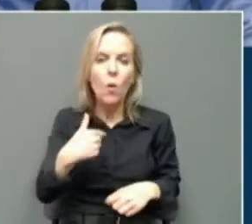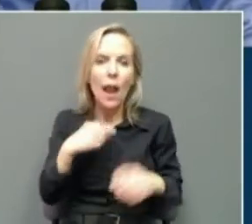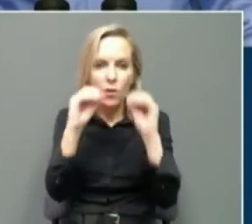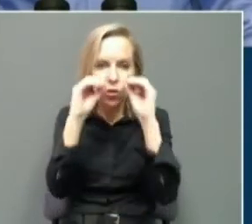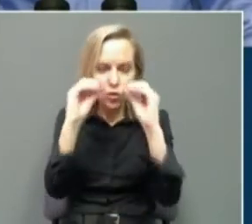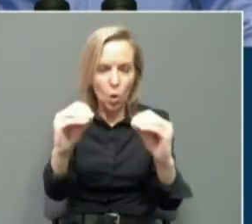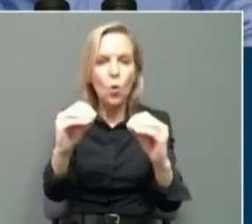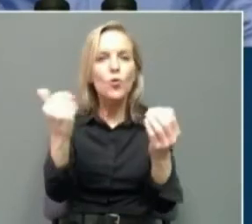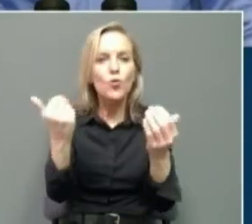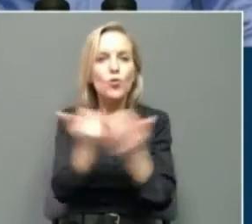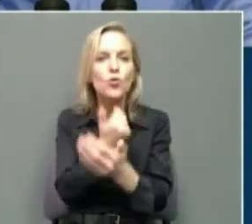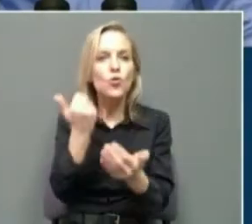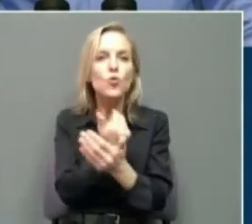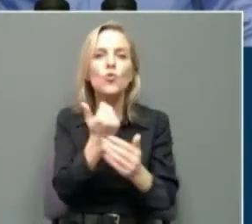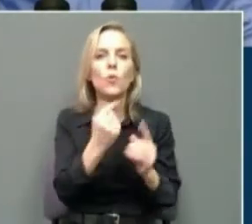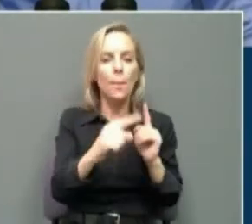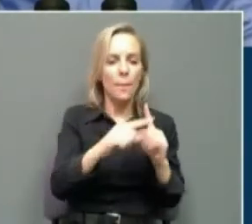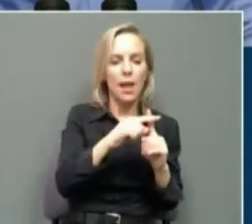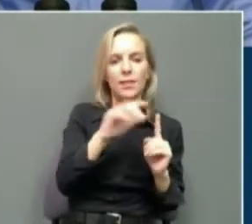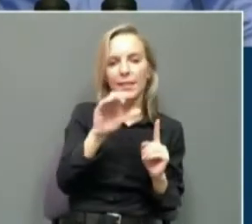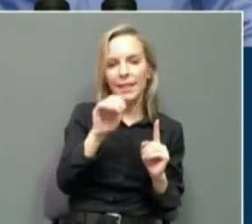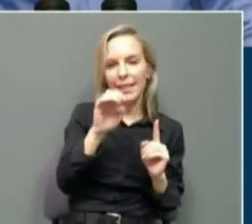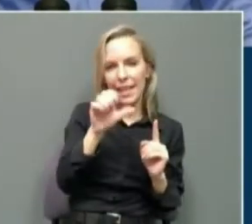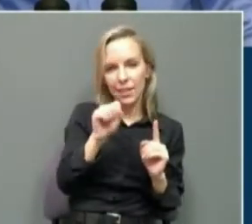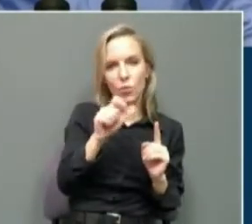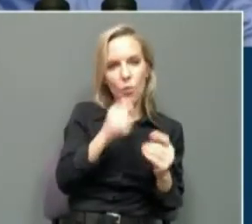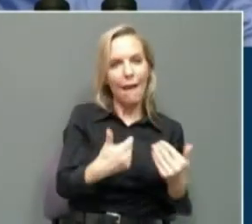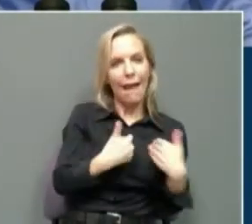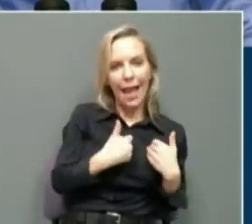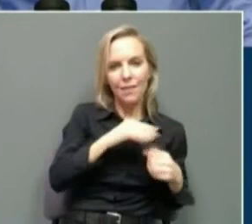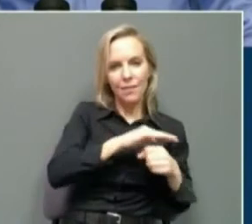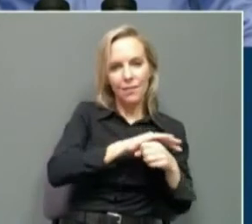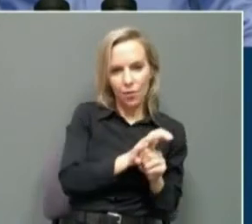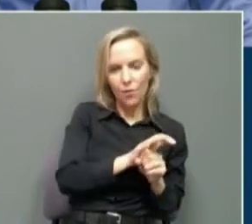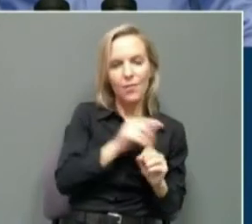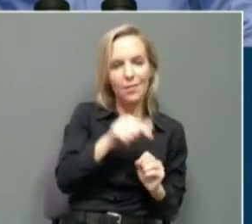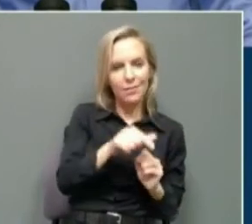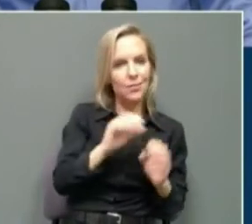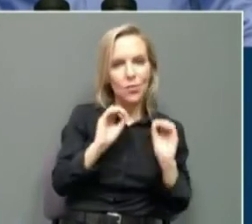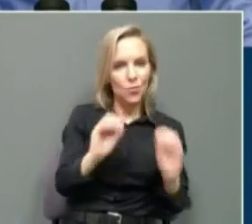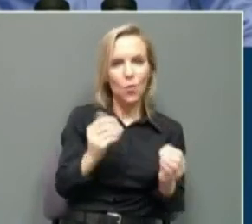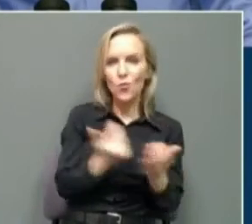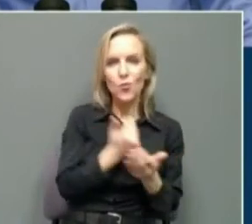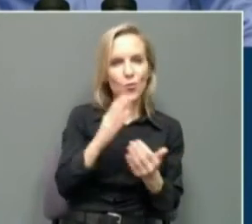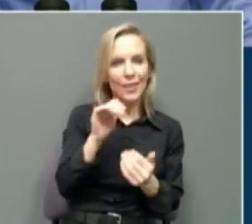new positive cases for residents in long-term care facilities.